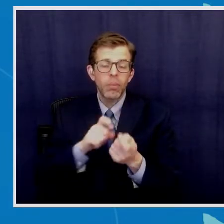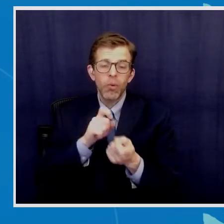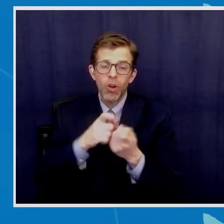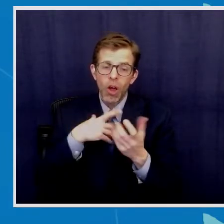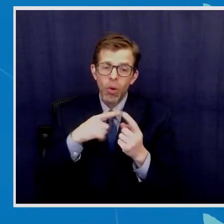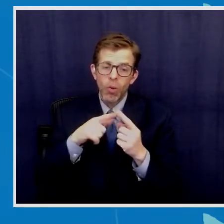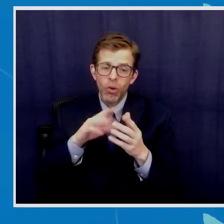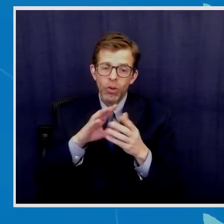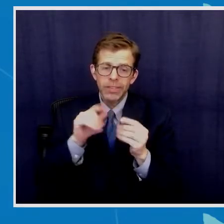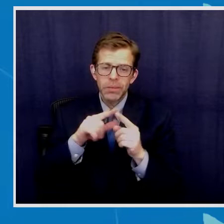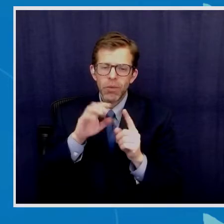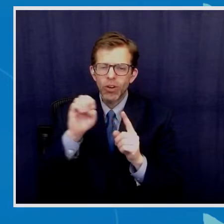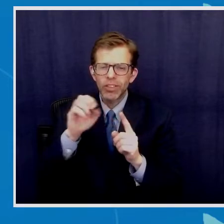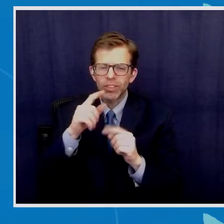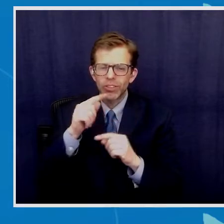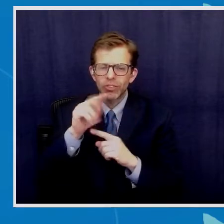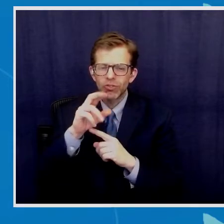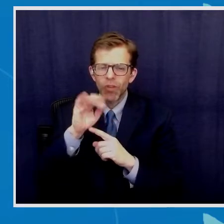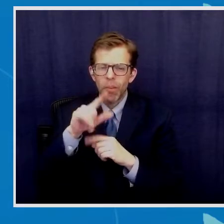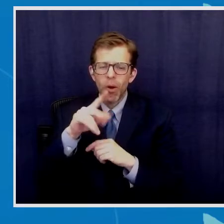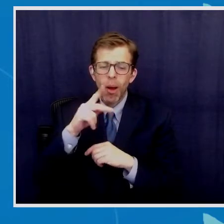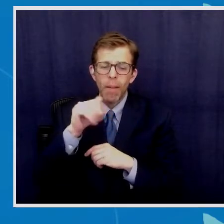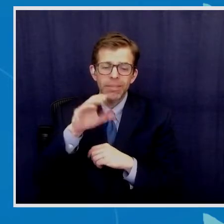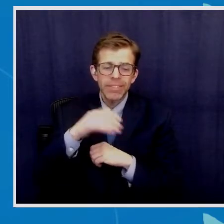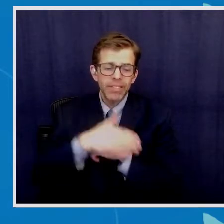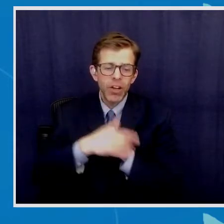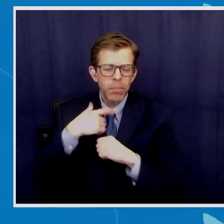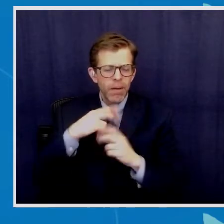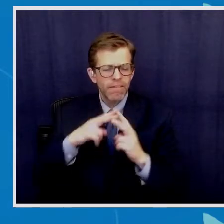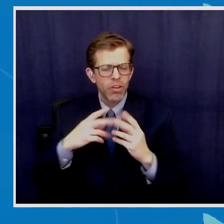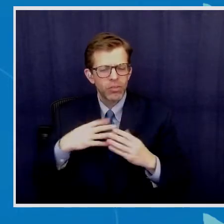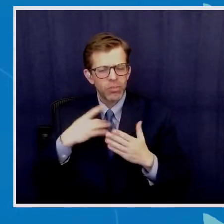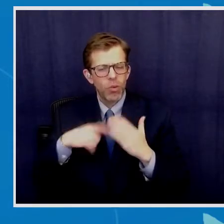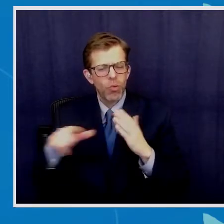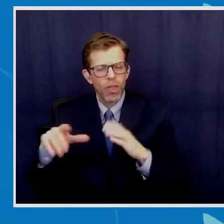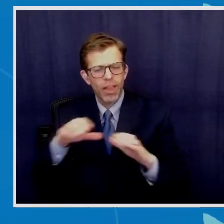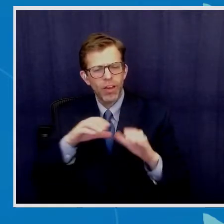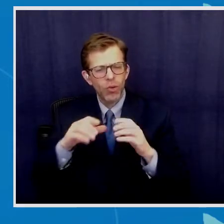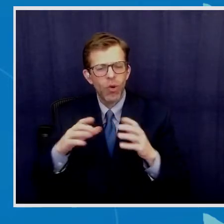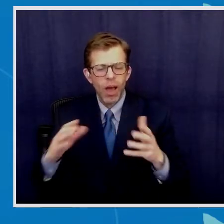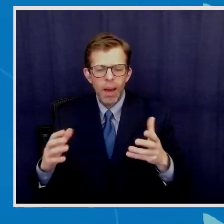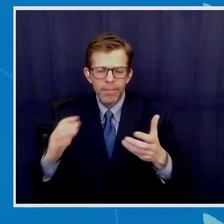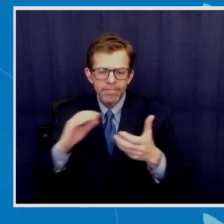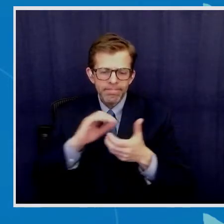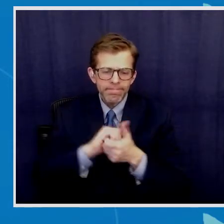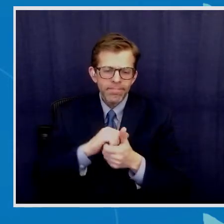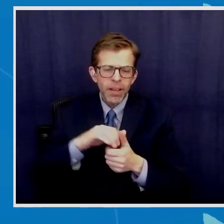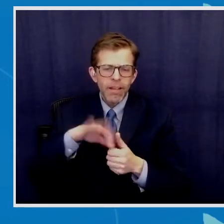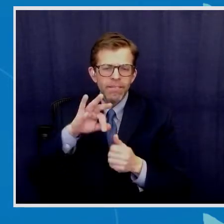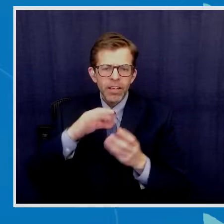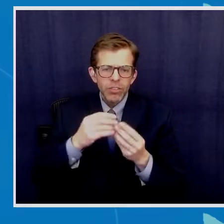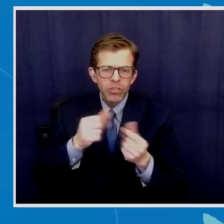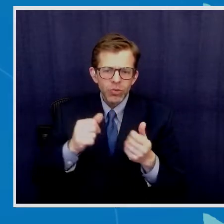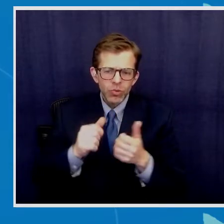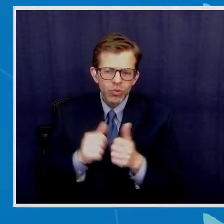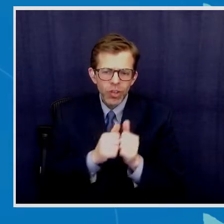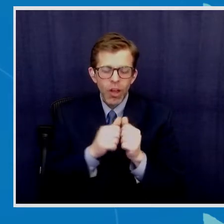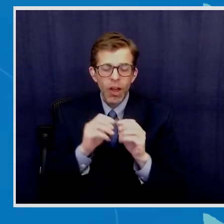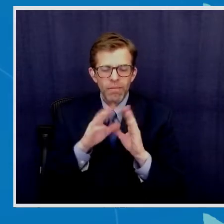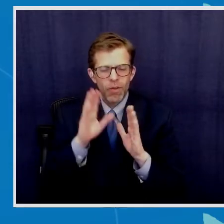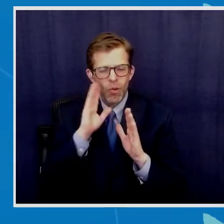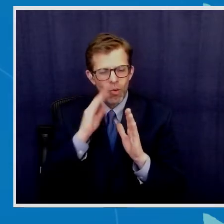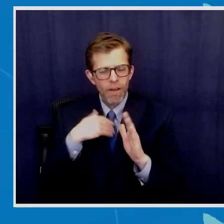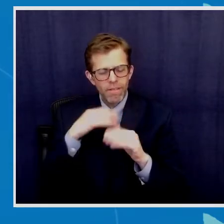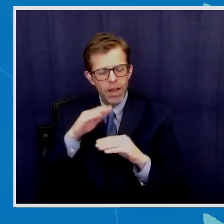Tropical Pacific countries. I'm very much inspired of what they're doing, coming together, finding solutions together. Obviously, there's going to be bumps.